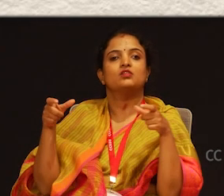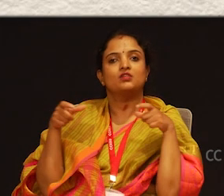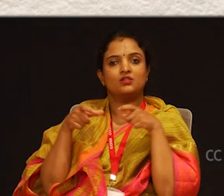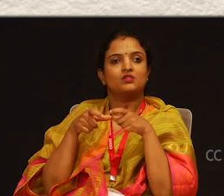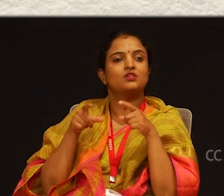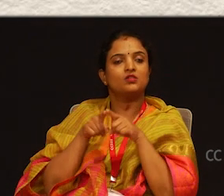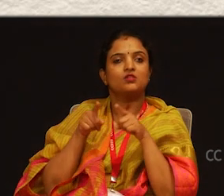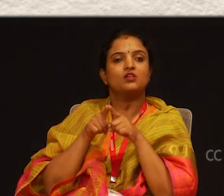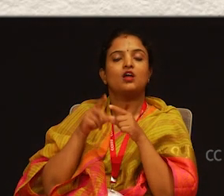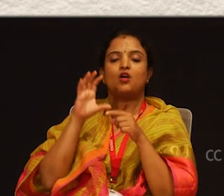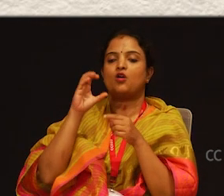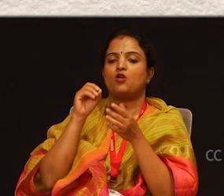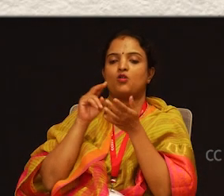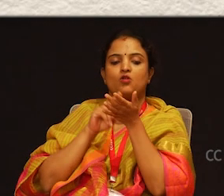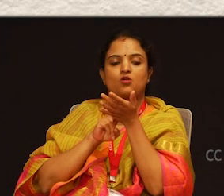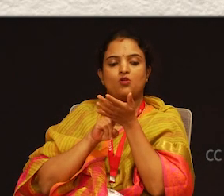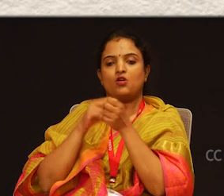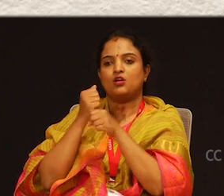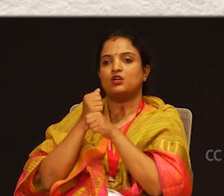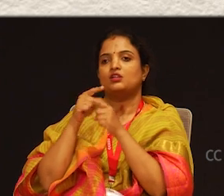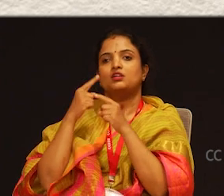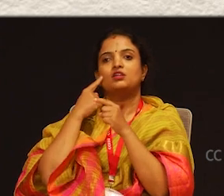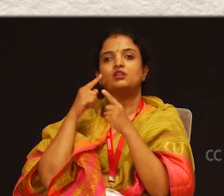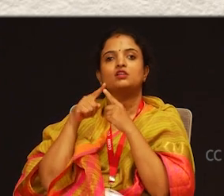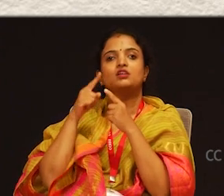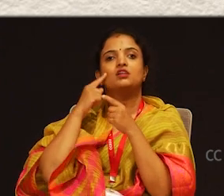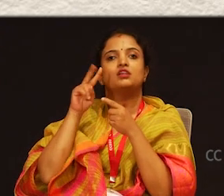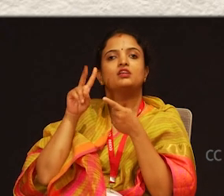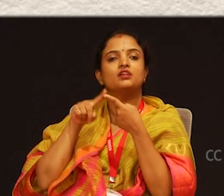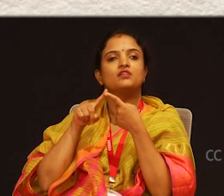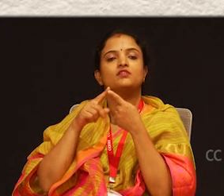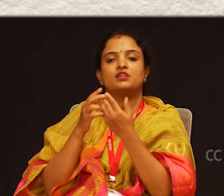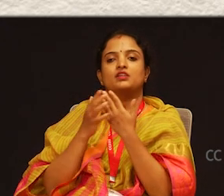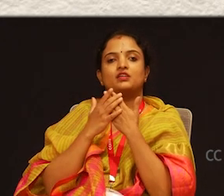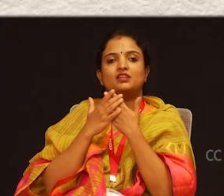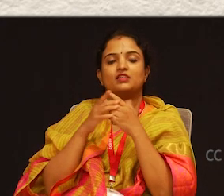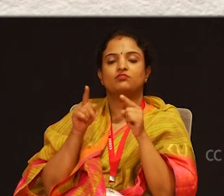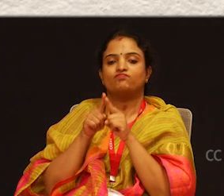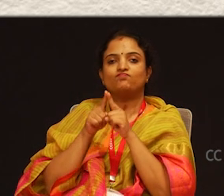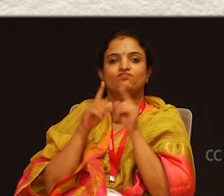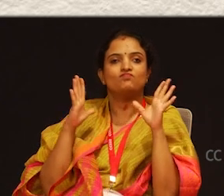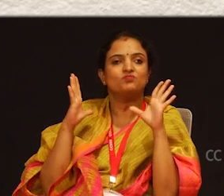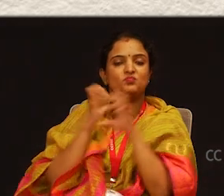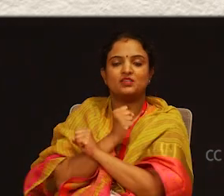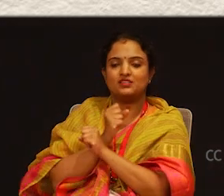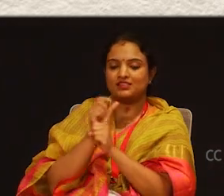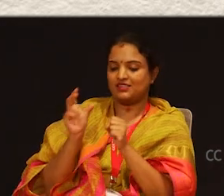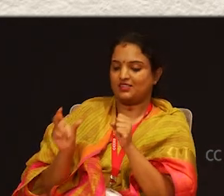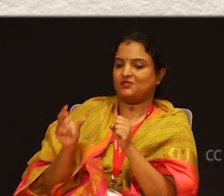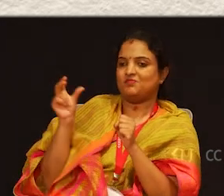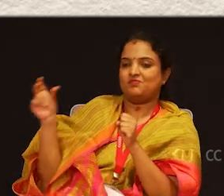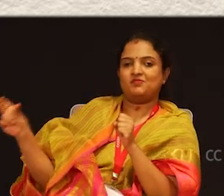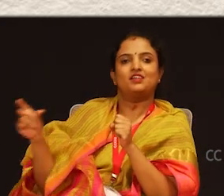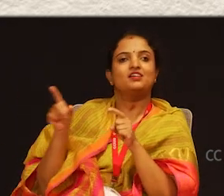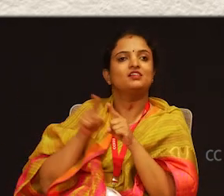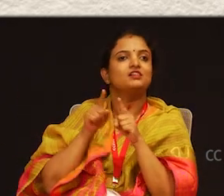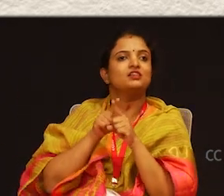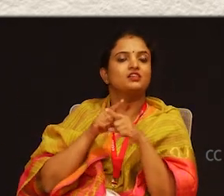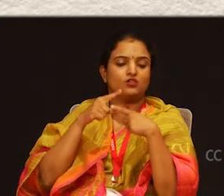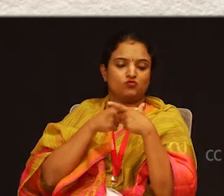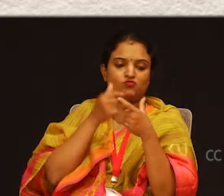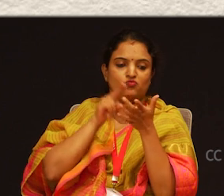Cognitive Education for Diverse Learners, the Missing Piece. Join us from